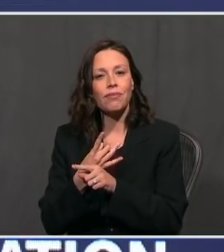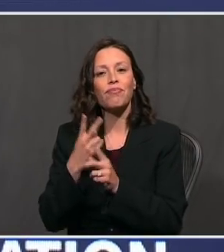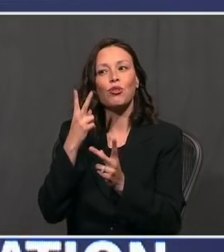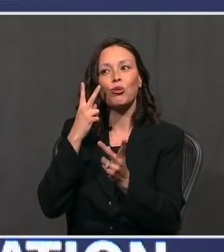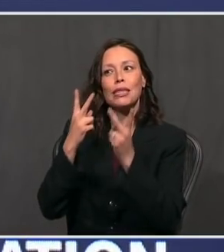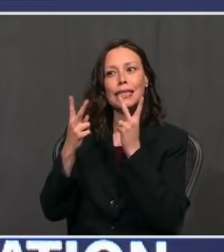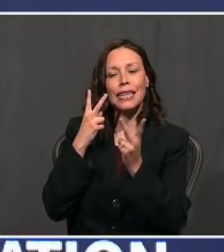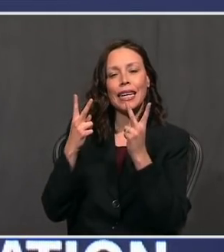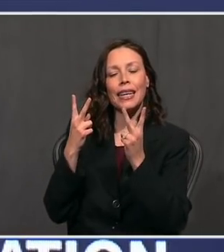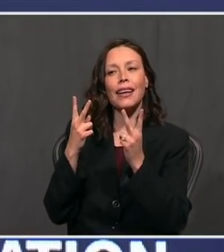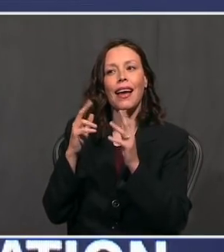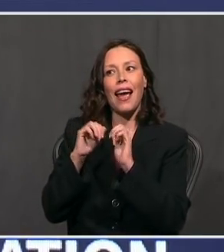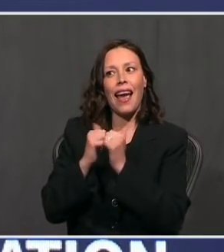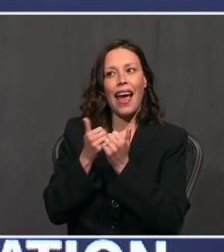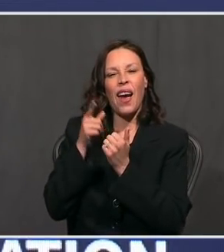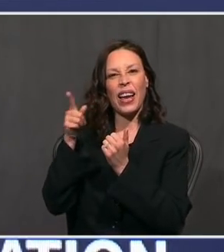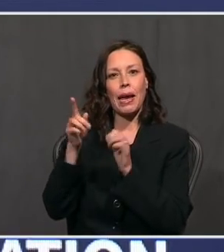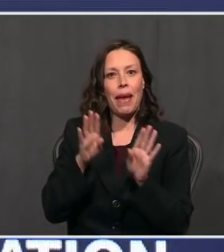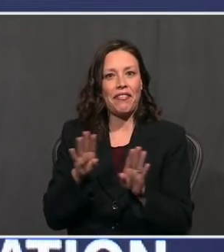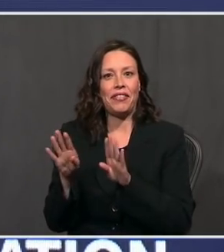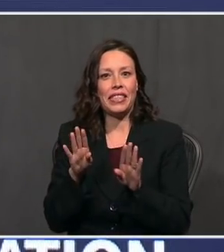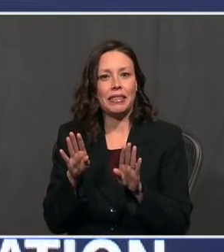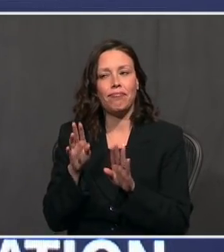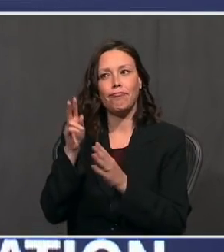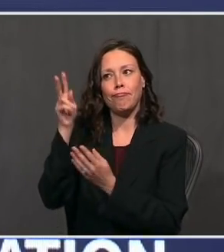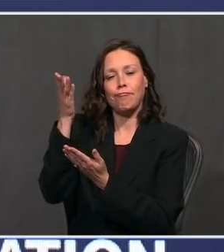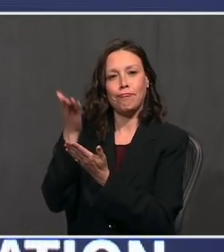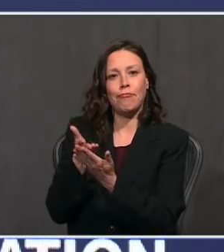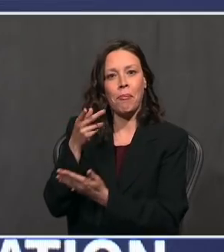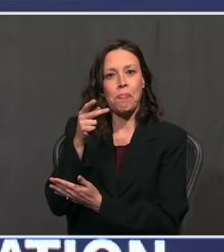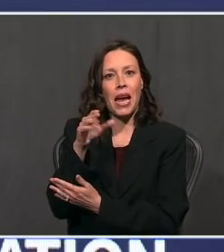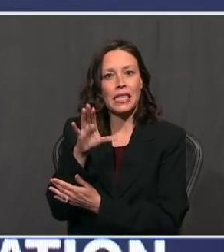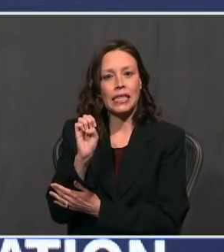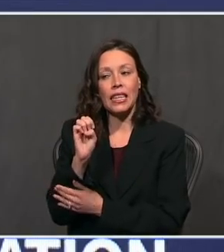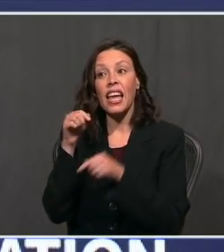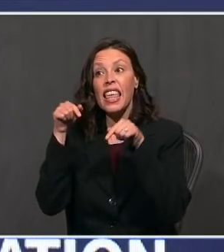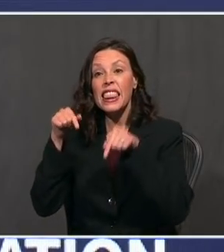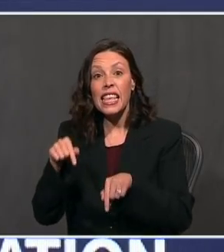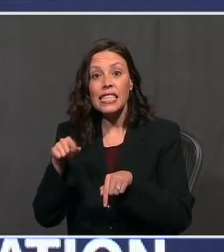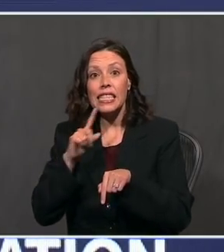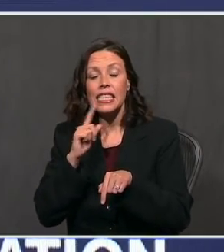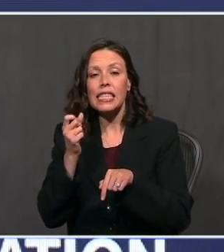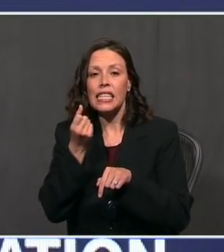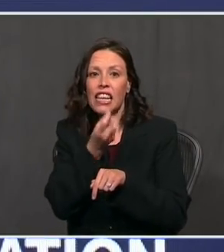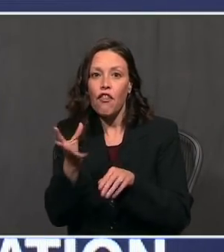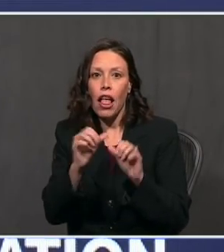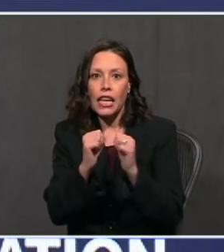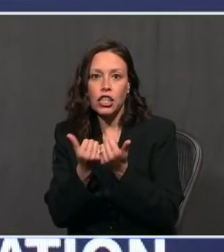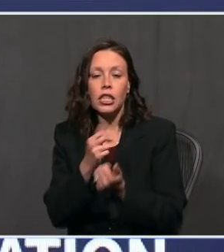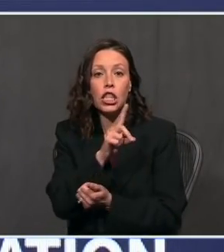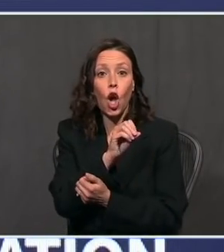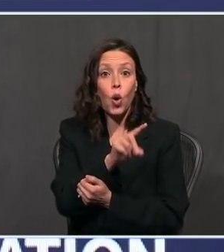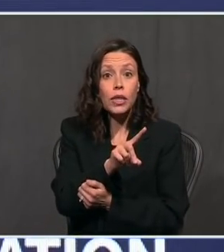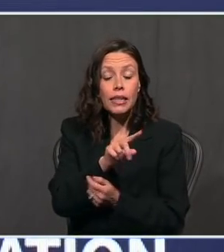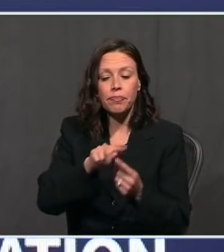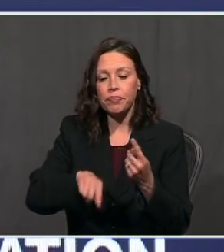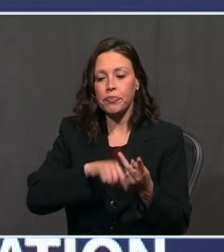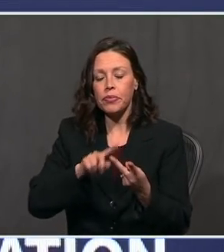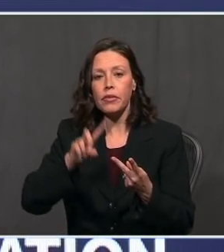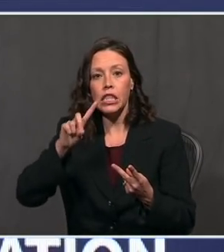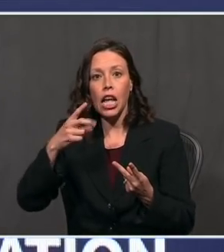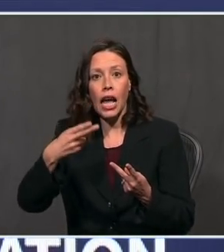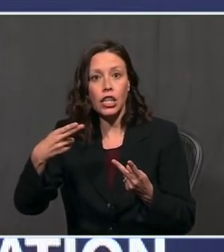lot by watching him. This is a multi-agency response. It's the Department of Defense, it's the Department of Health and